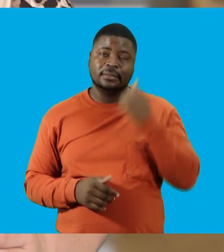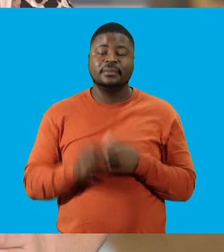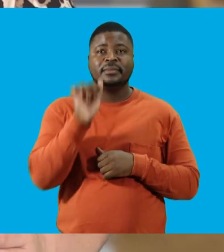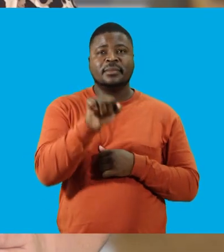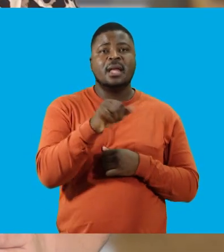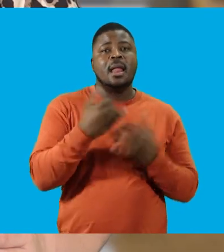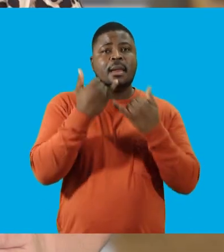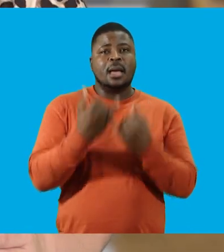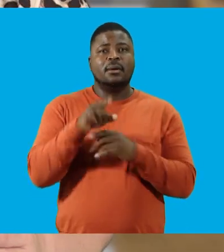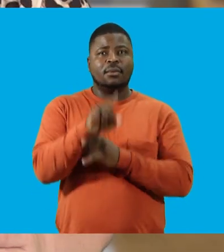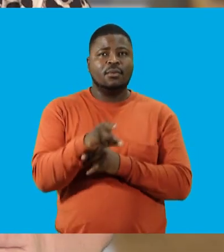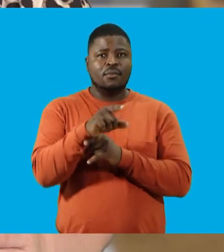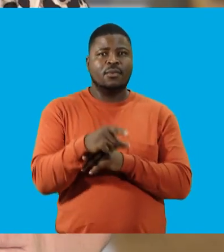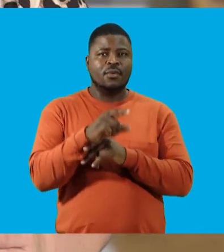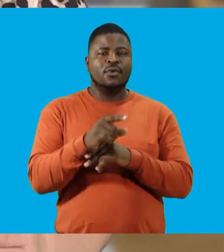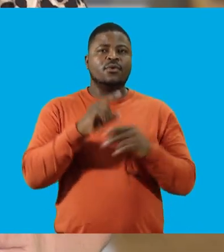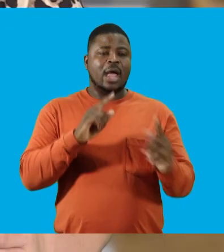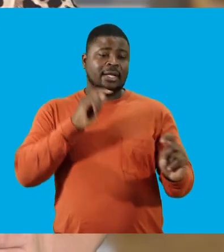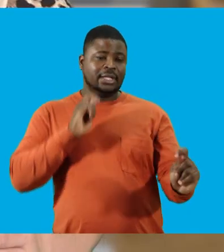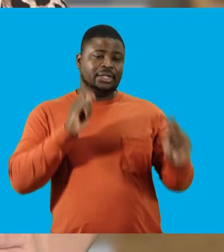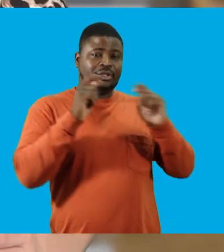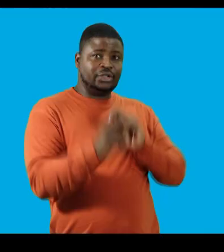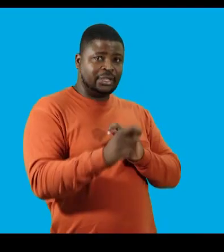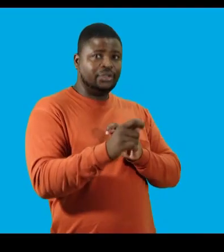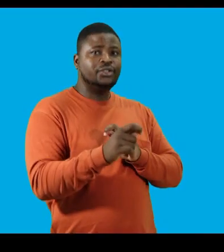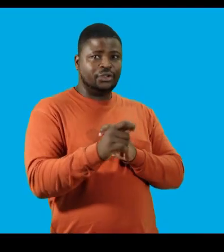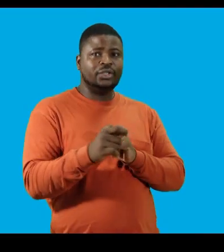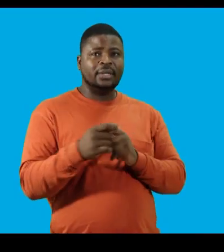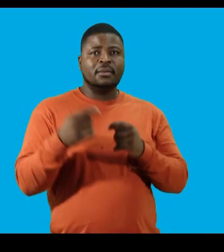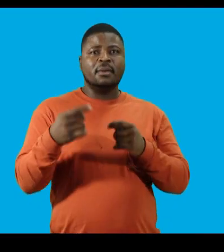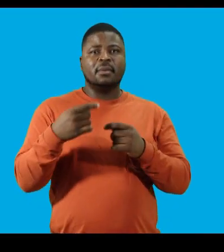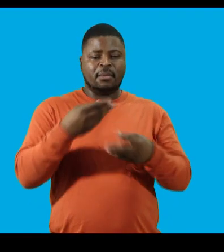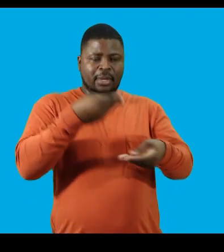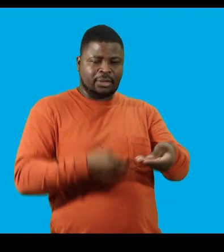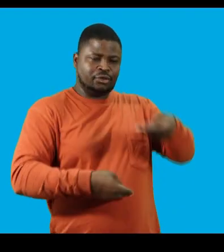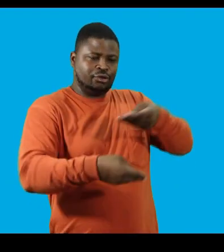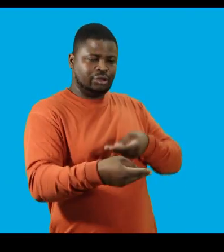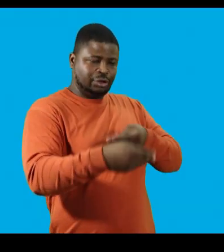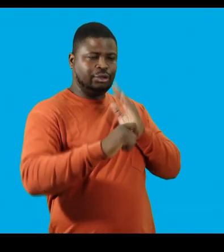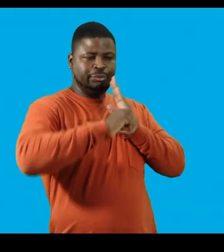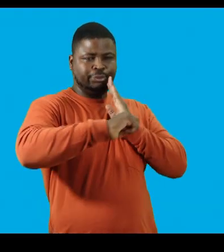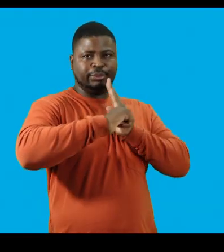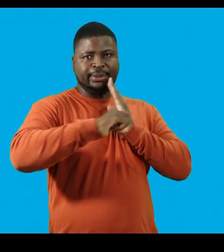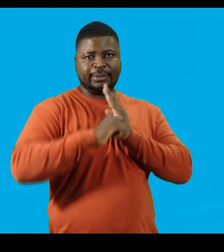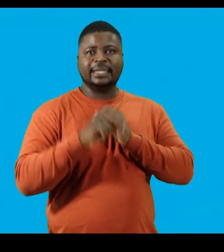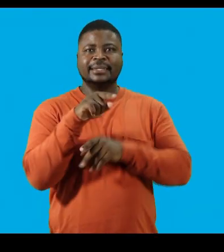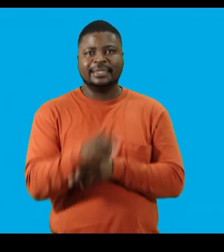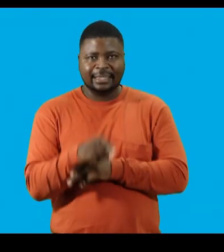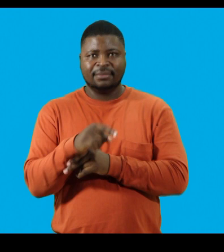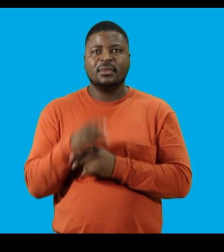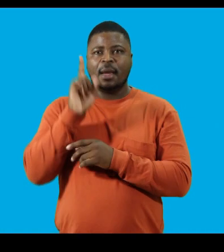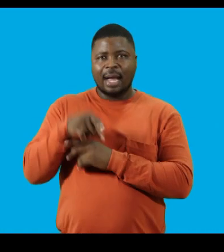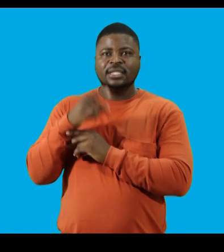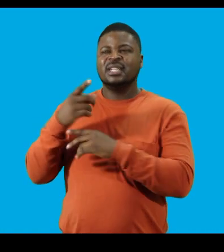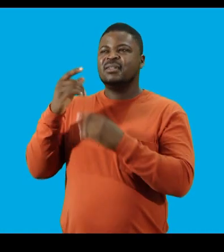Then going to exchange rates, we need to work with foreign exchange rates